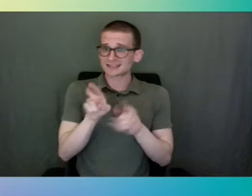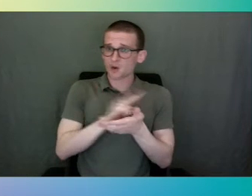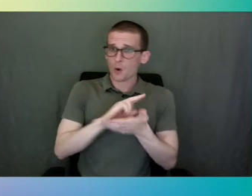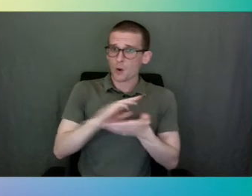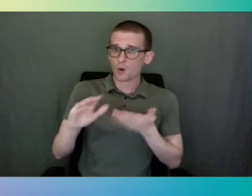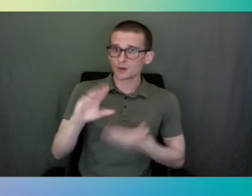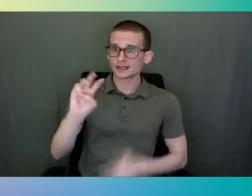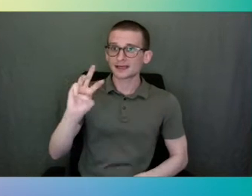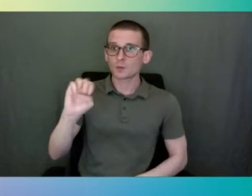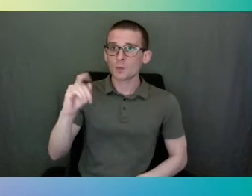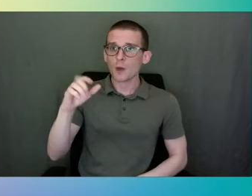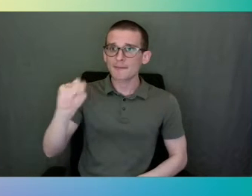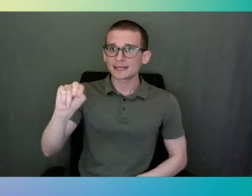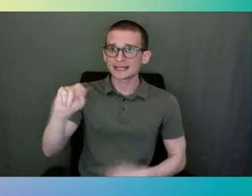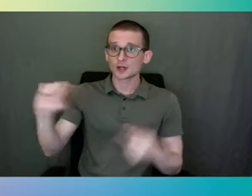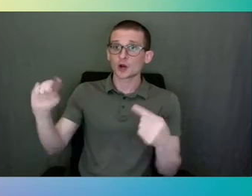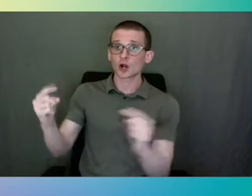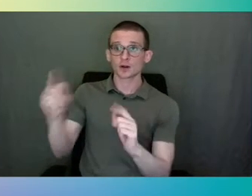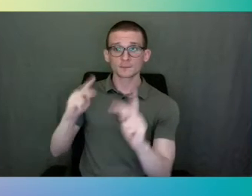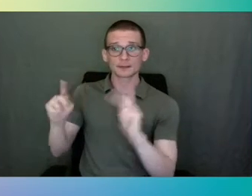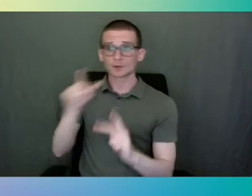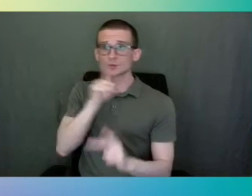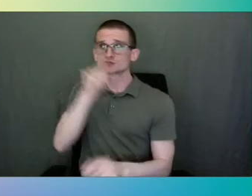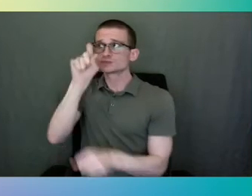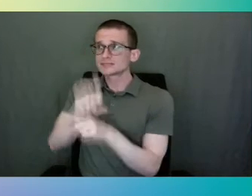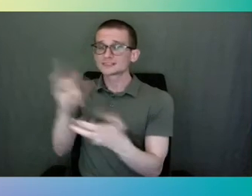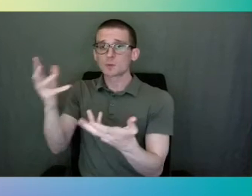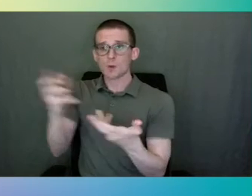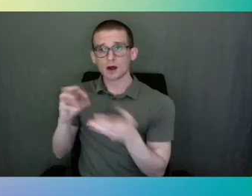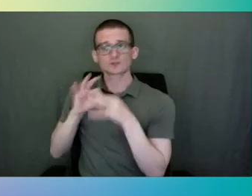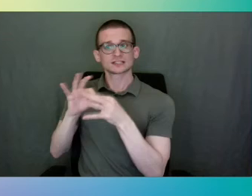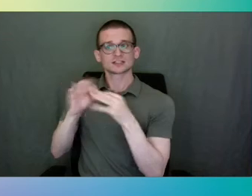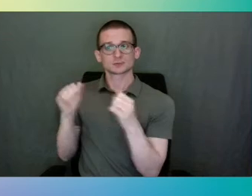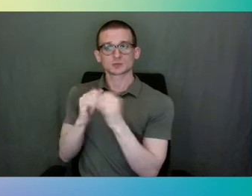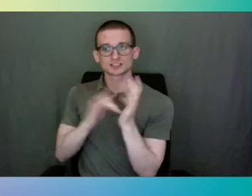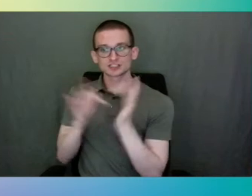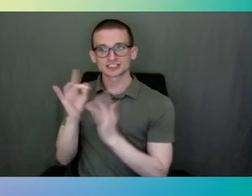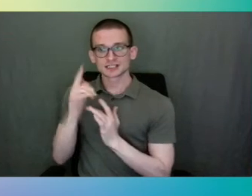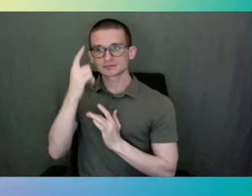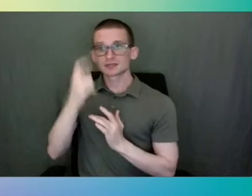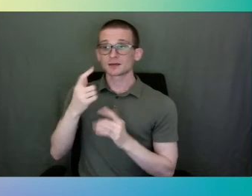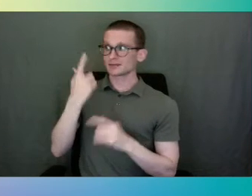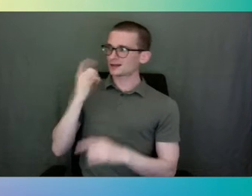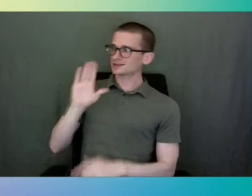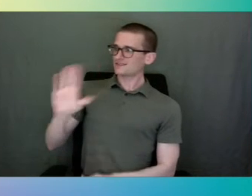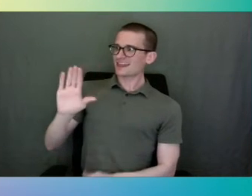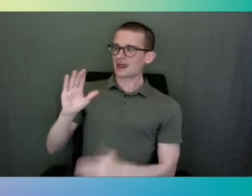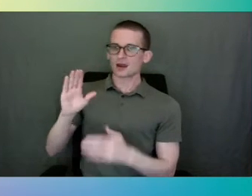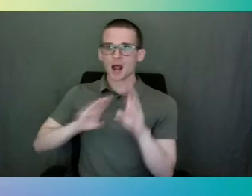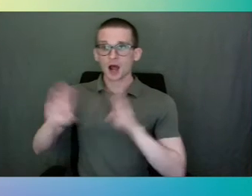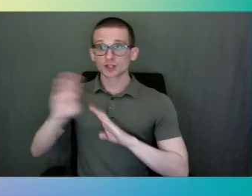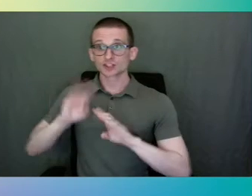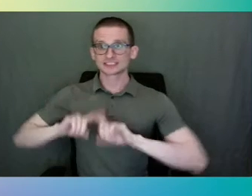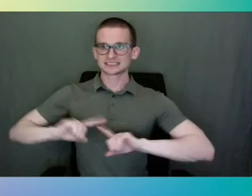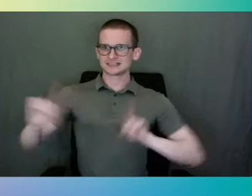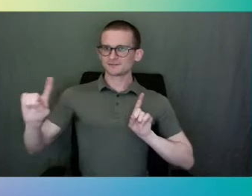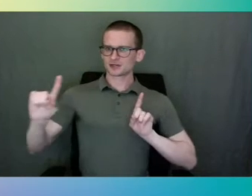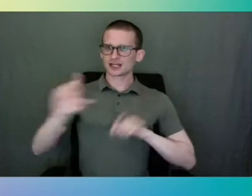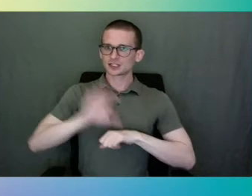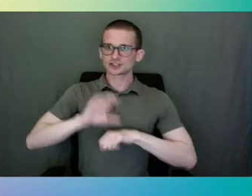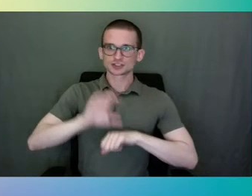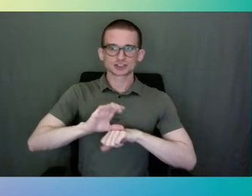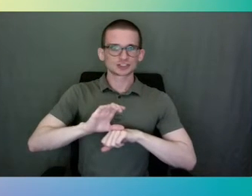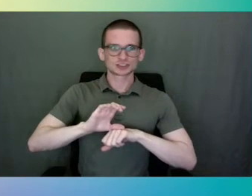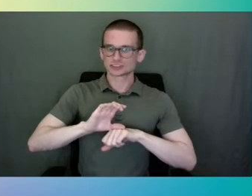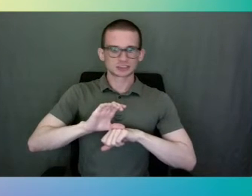a relationship with Jesus. But because of biological differences, as he put it in 1959, the church could actually start